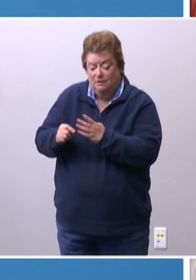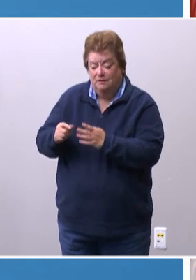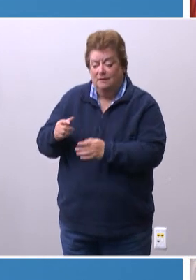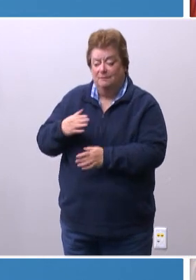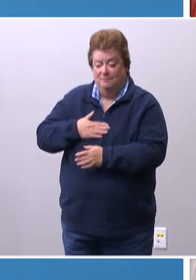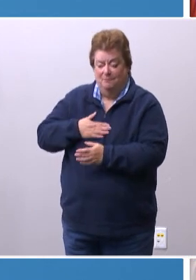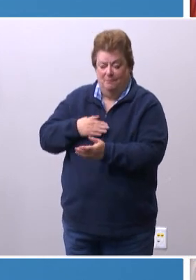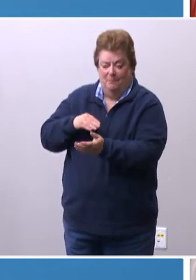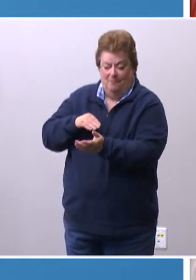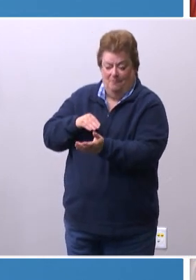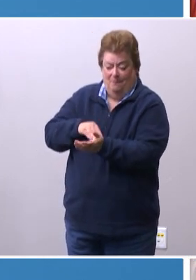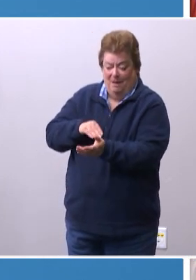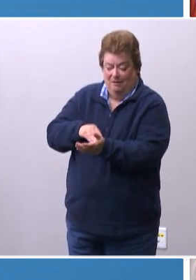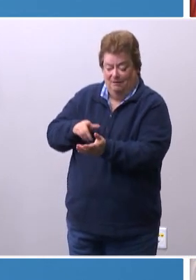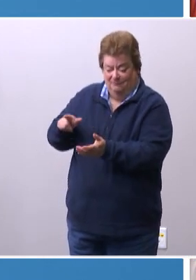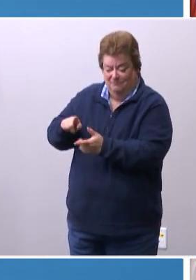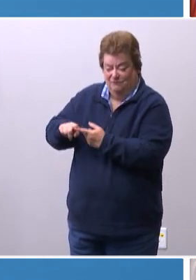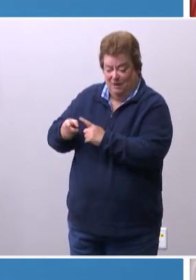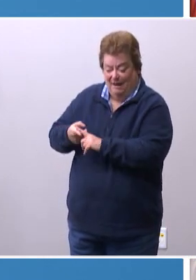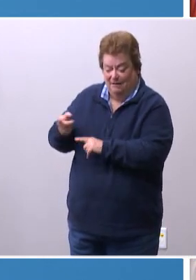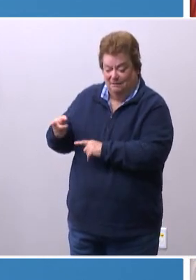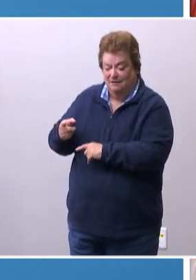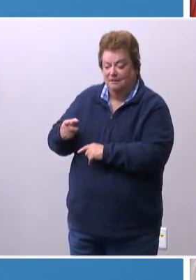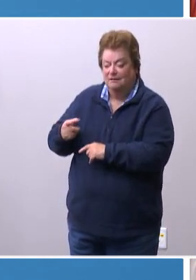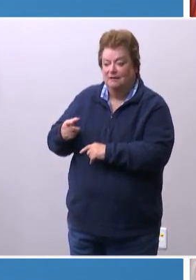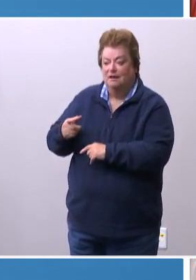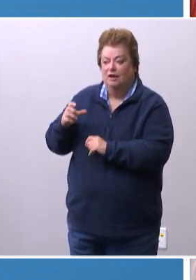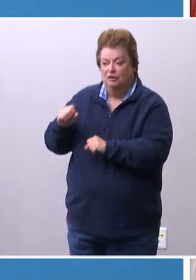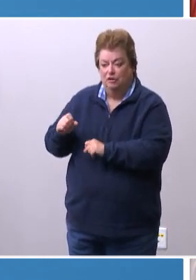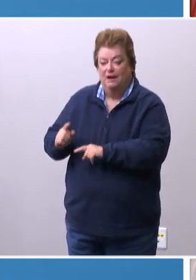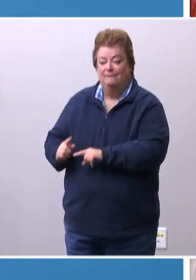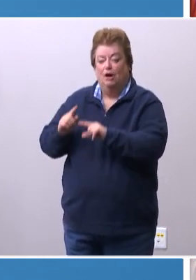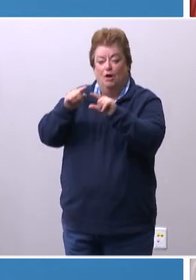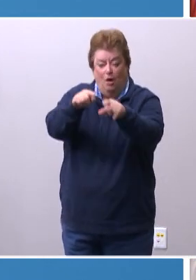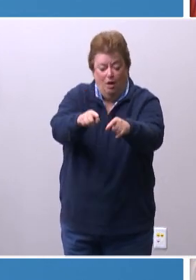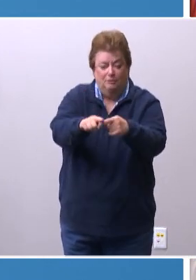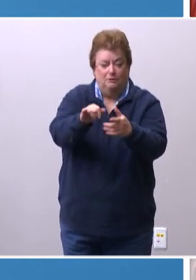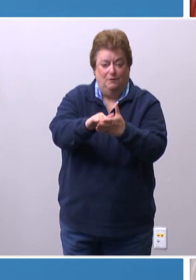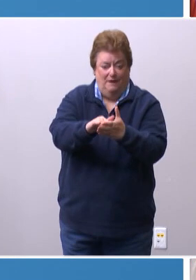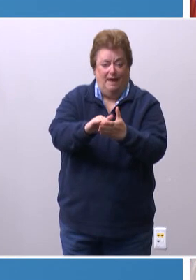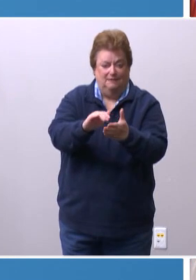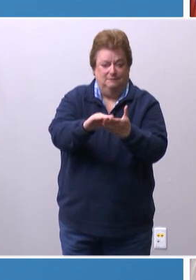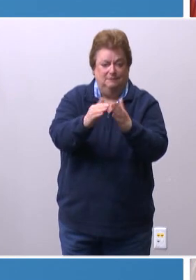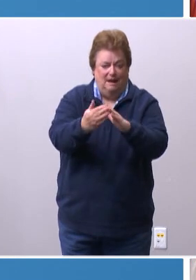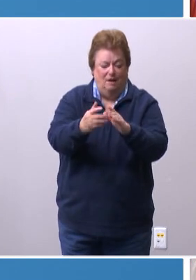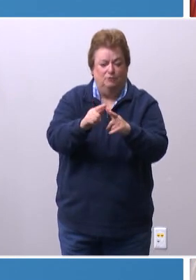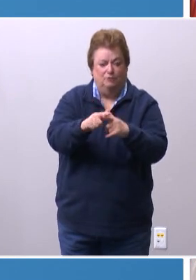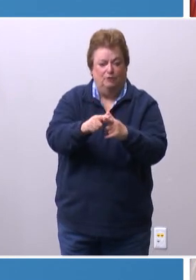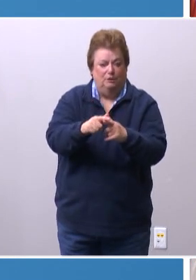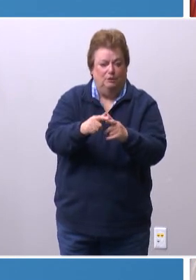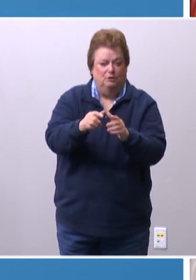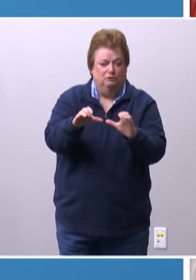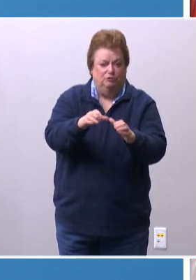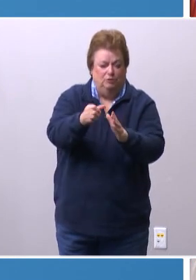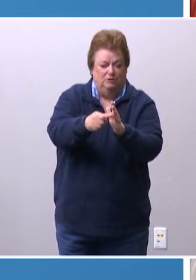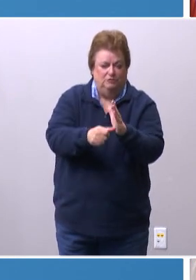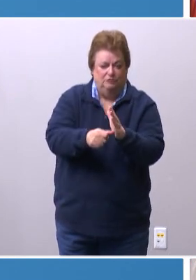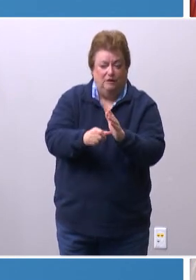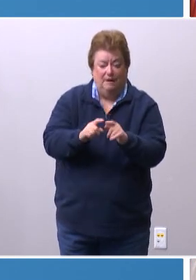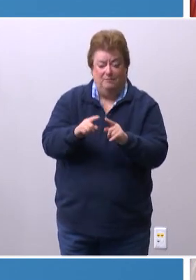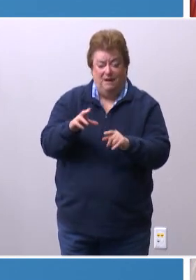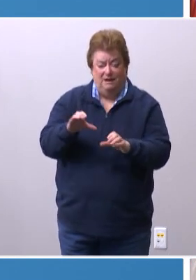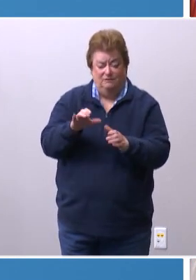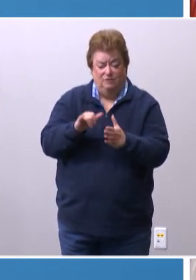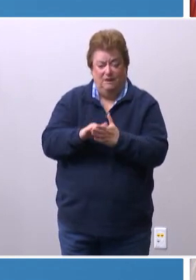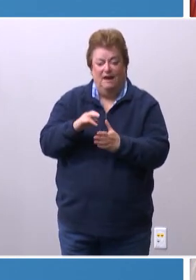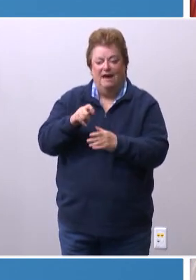the Lincoln-based surgeon, could have traveled to the neighboring community to perform the operation, but if he had done so, he would have had